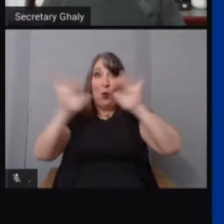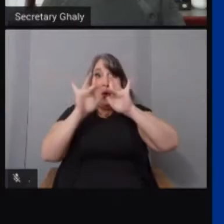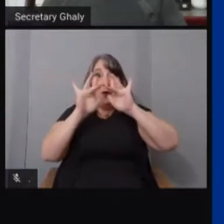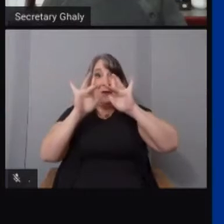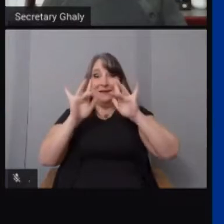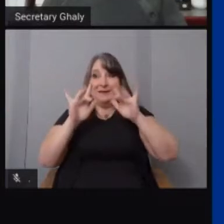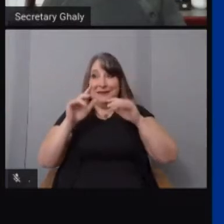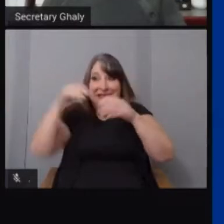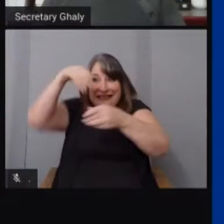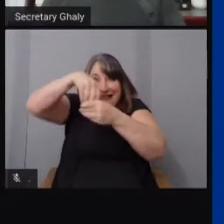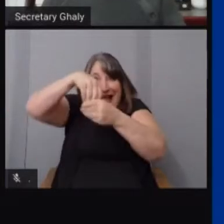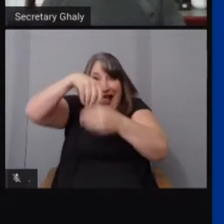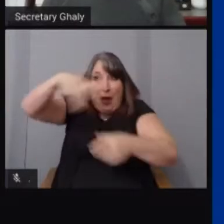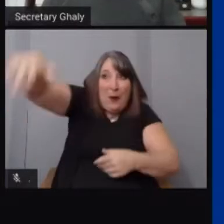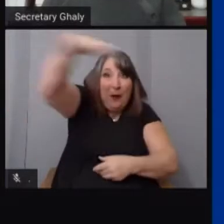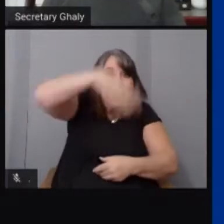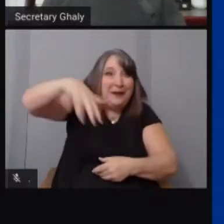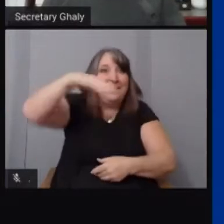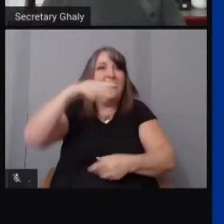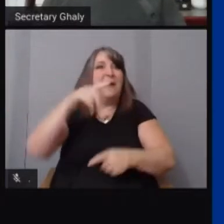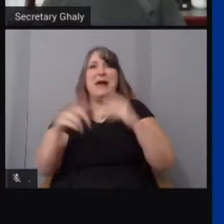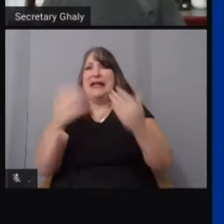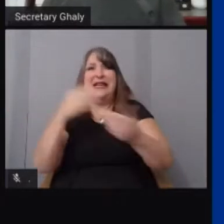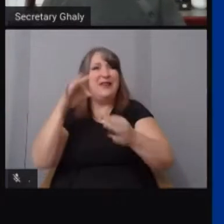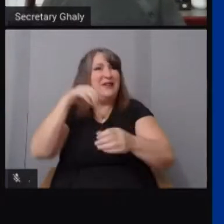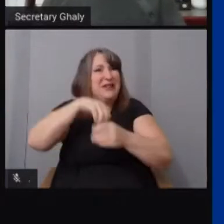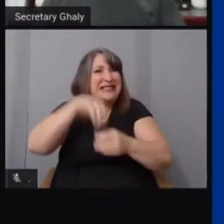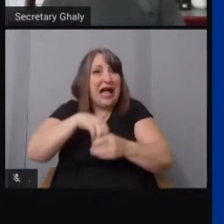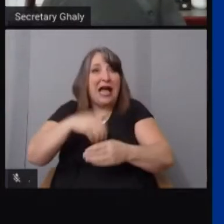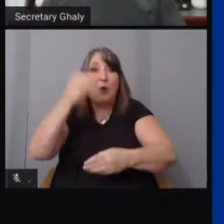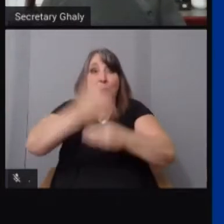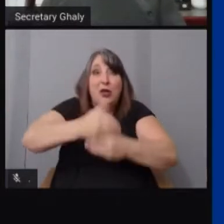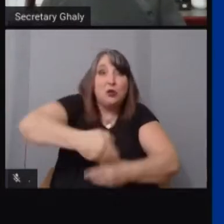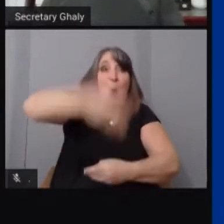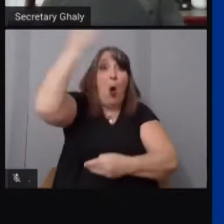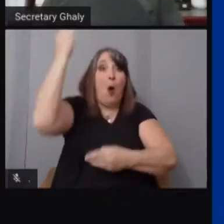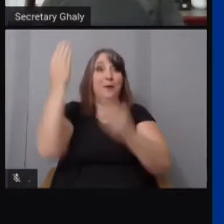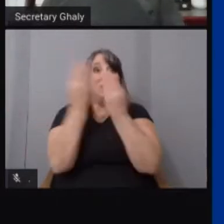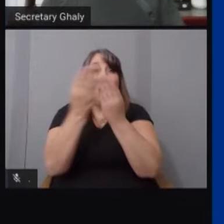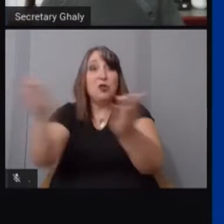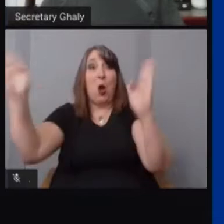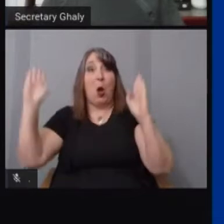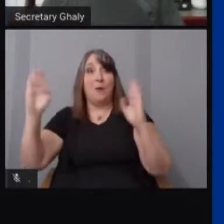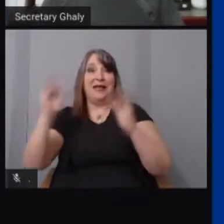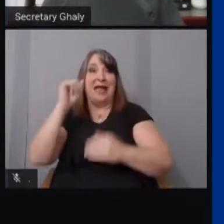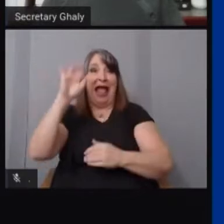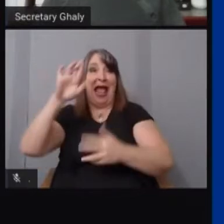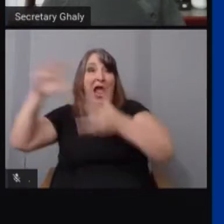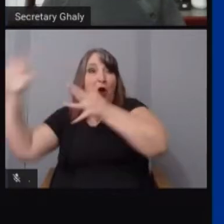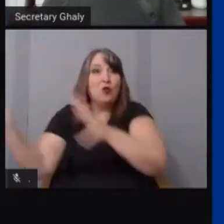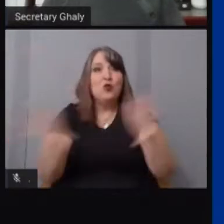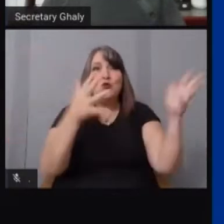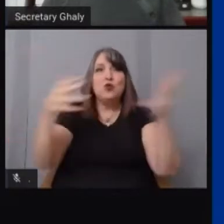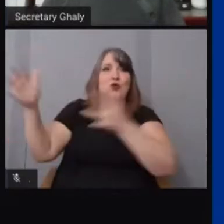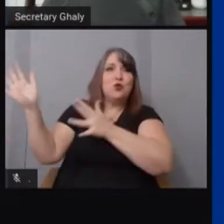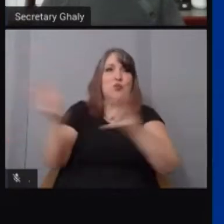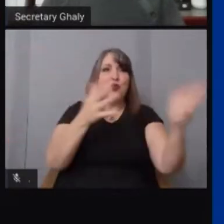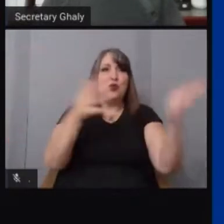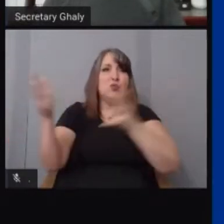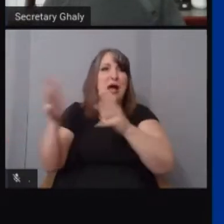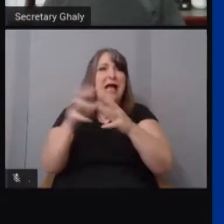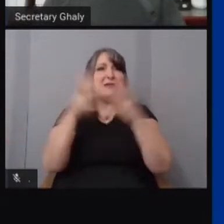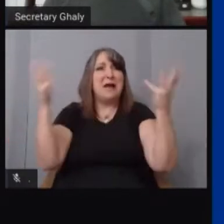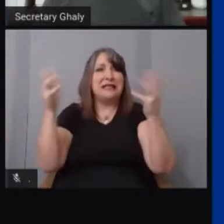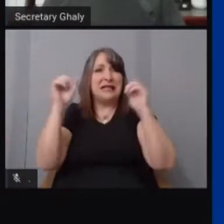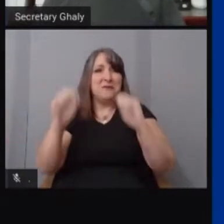as possible. But even if you're indoors, windows open, doors open, getting as much of that outside air circulating as